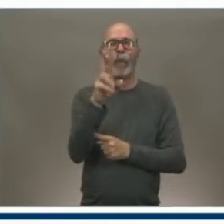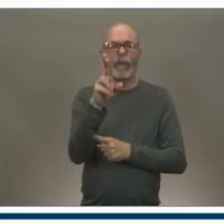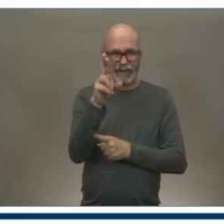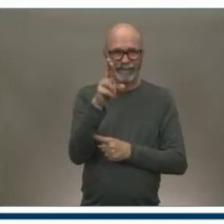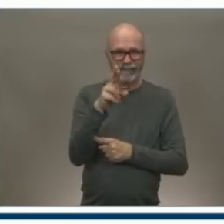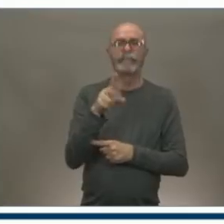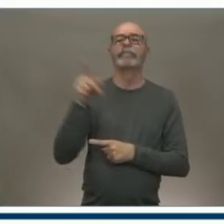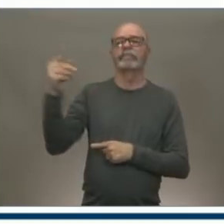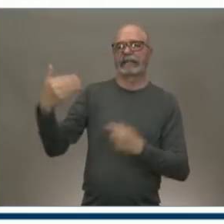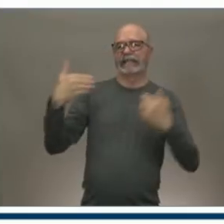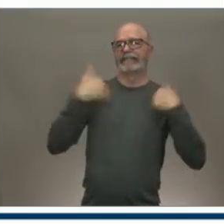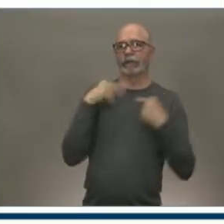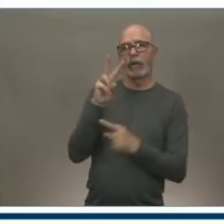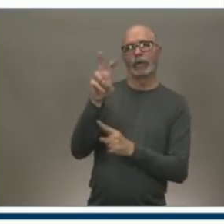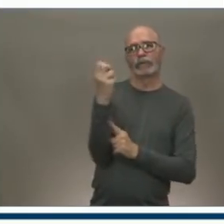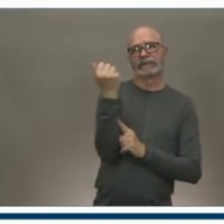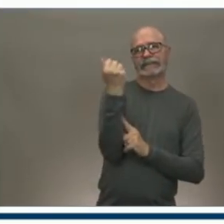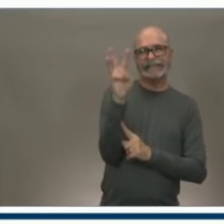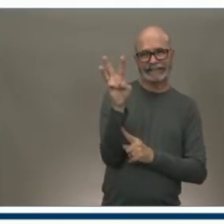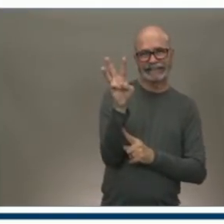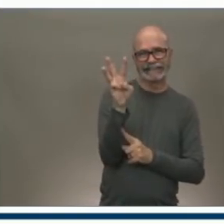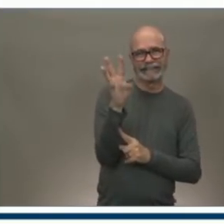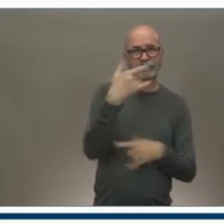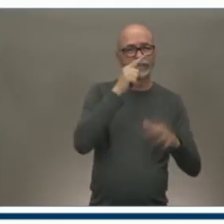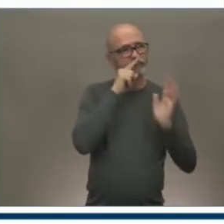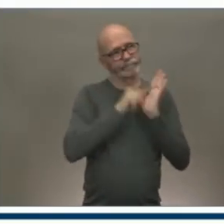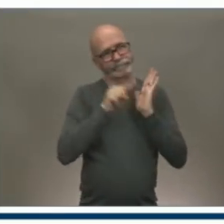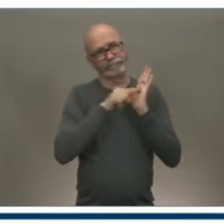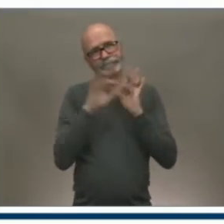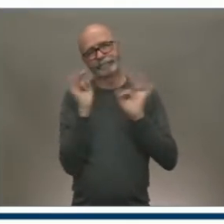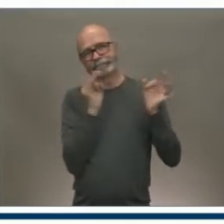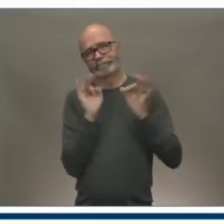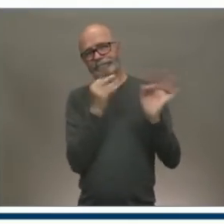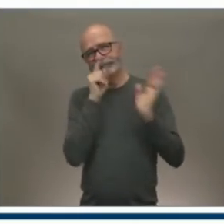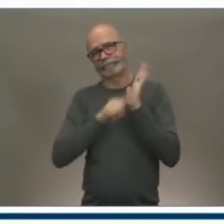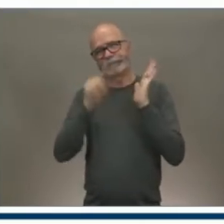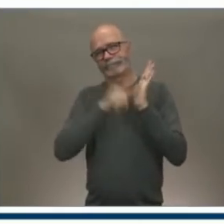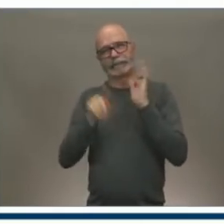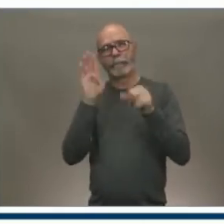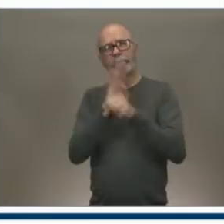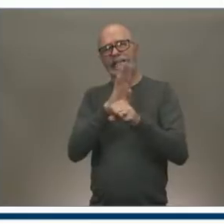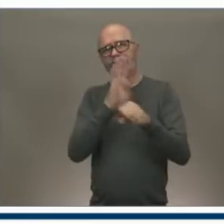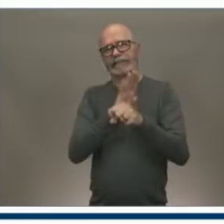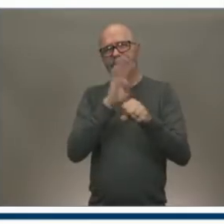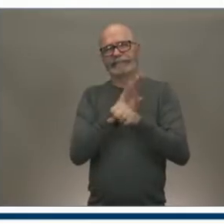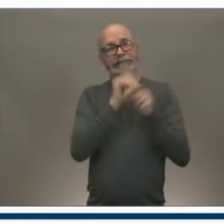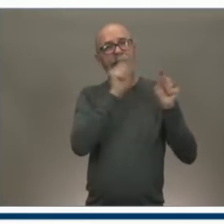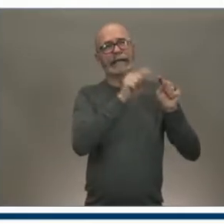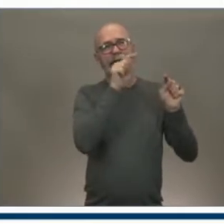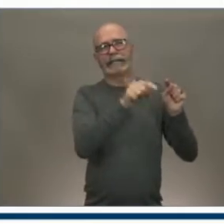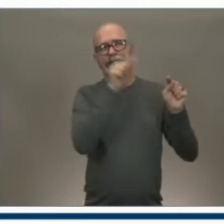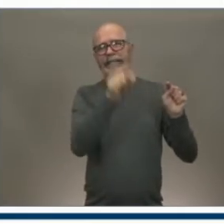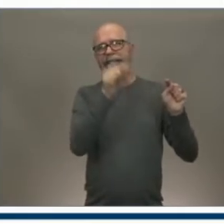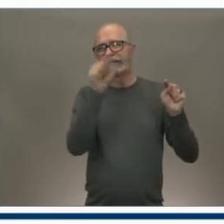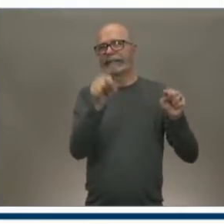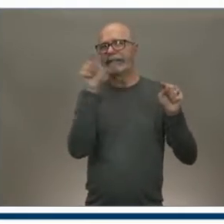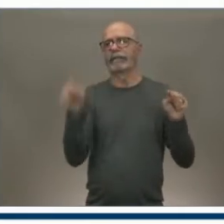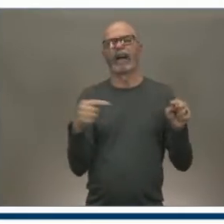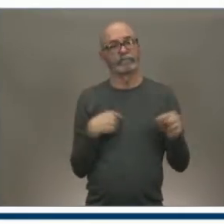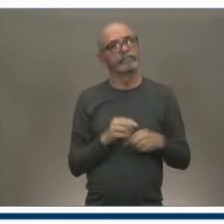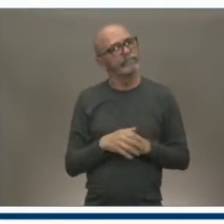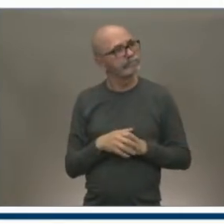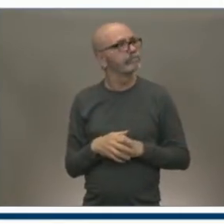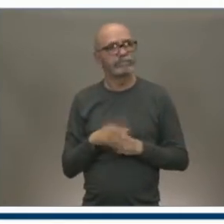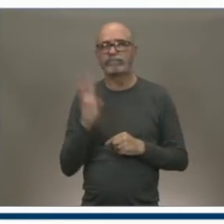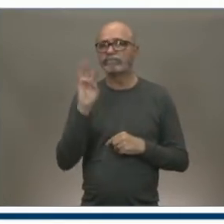260 inspections across the province, covering a range of businesses. And I'm happy to report that compliance across all these sectors